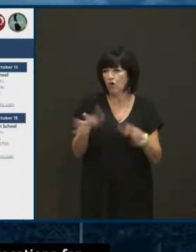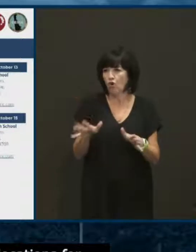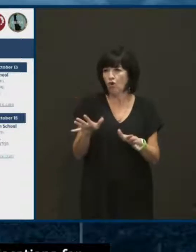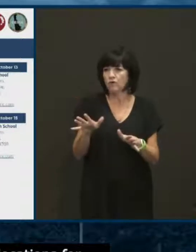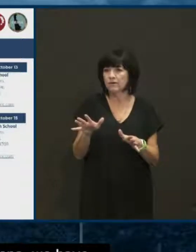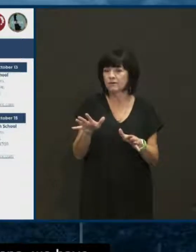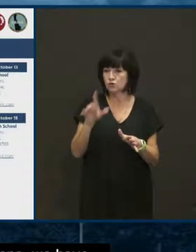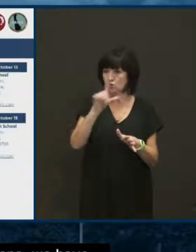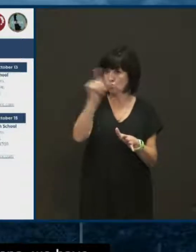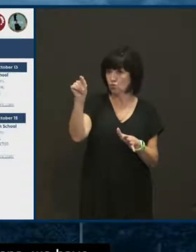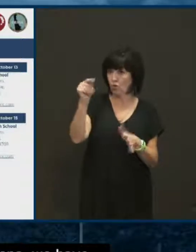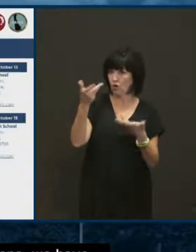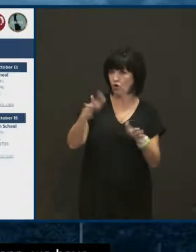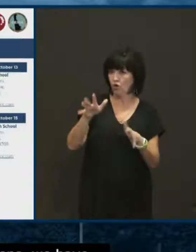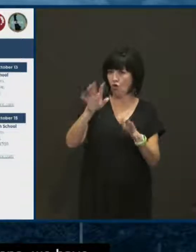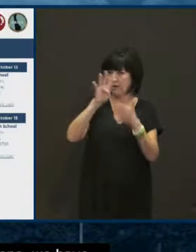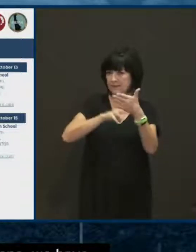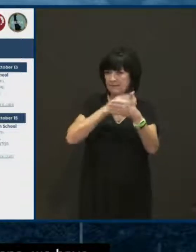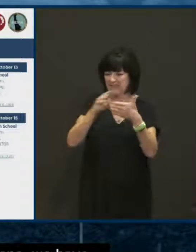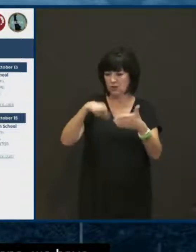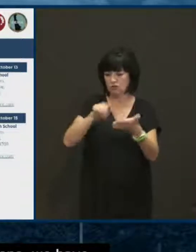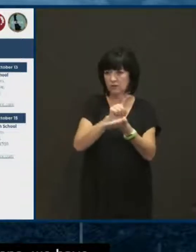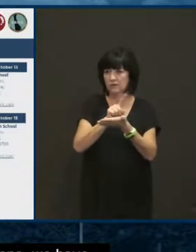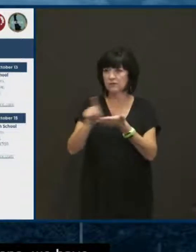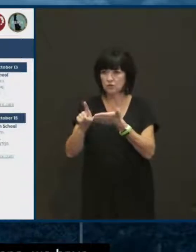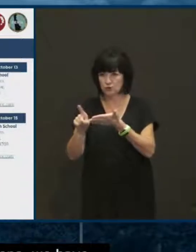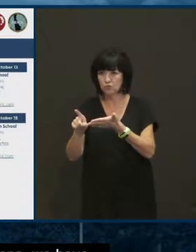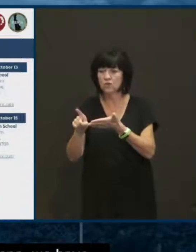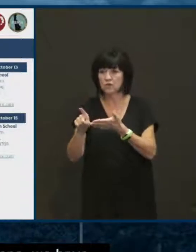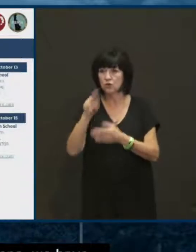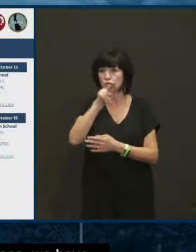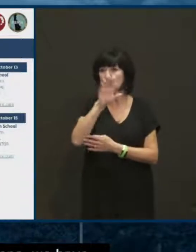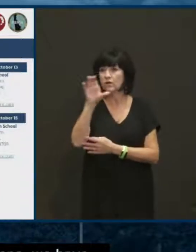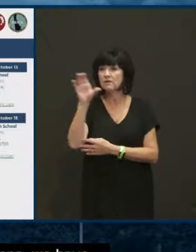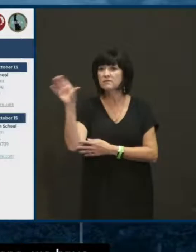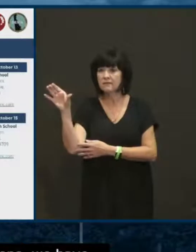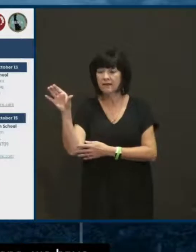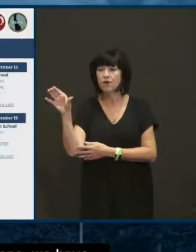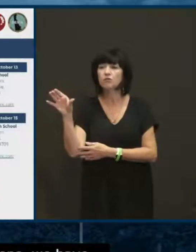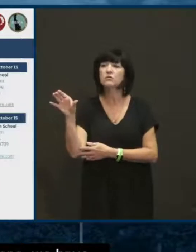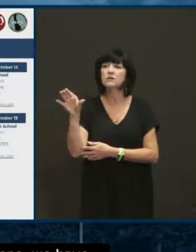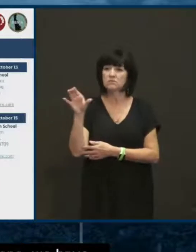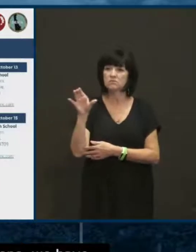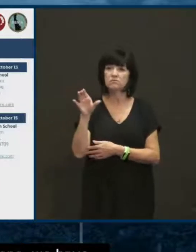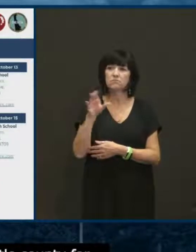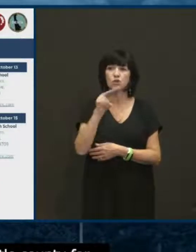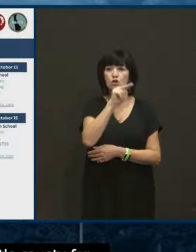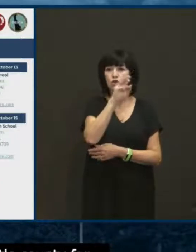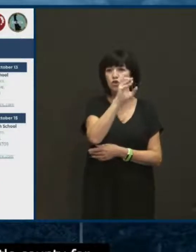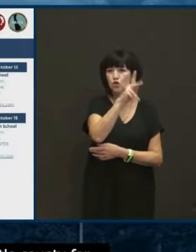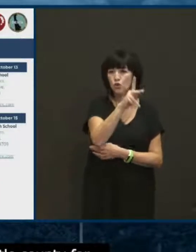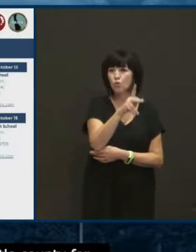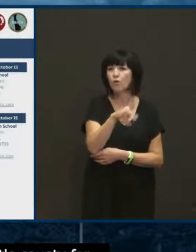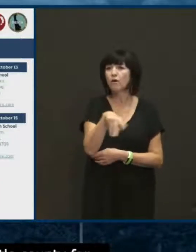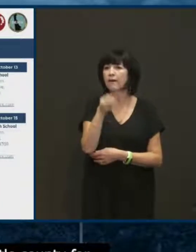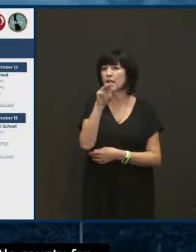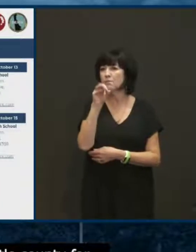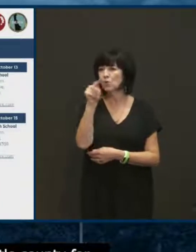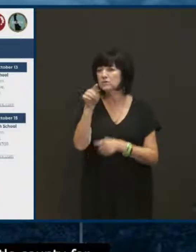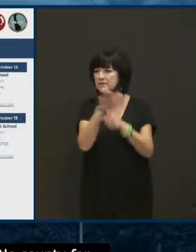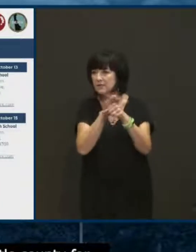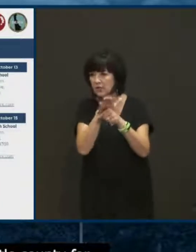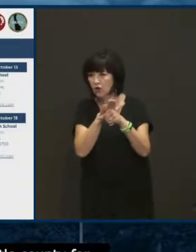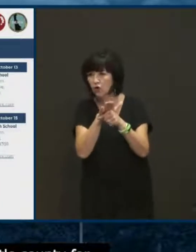week. Newcastle County will be everywhere from Wilmington to Newark to the MOT area, as well as Newcastle, so hitting all